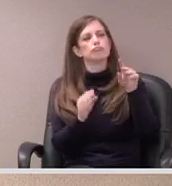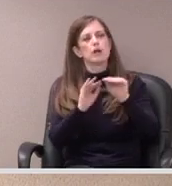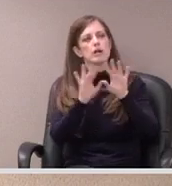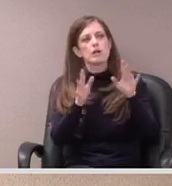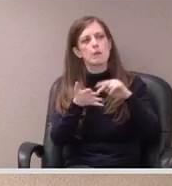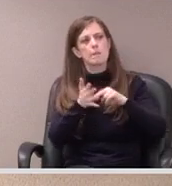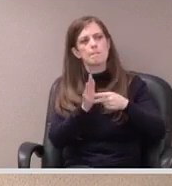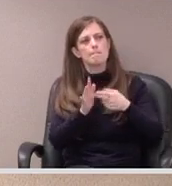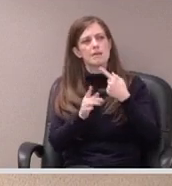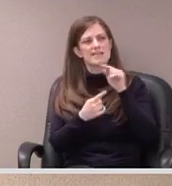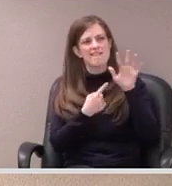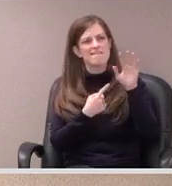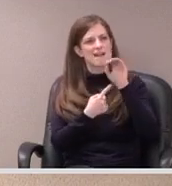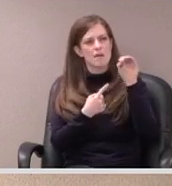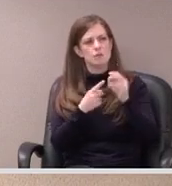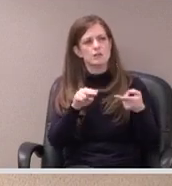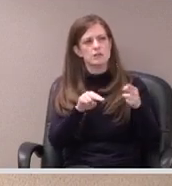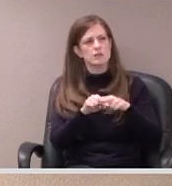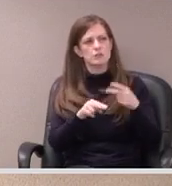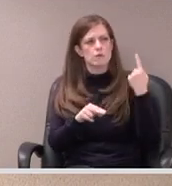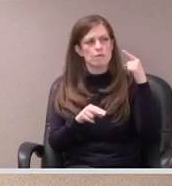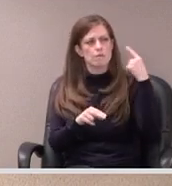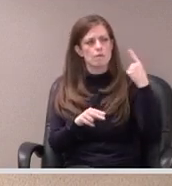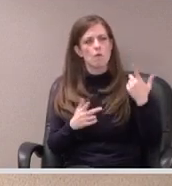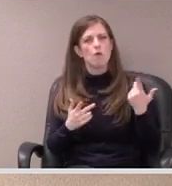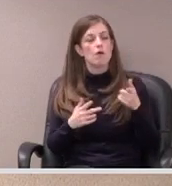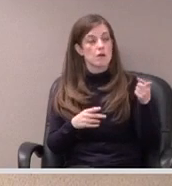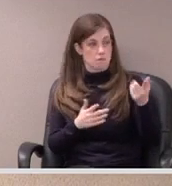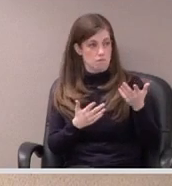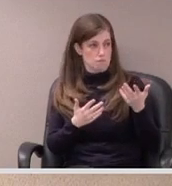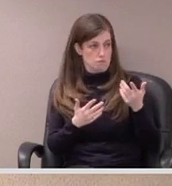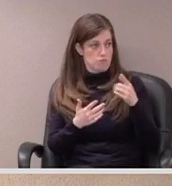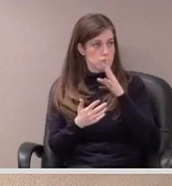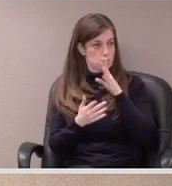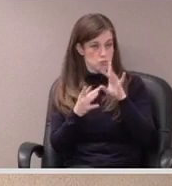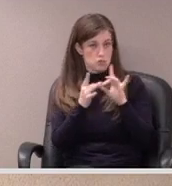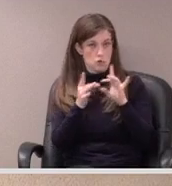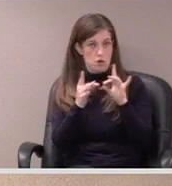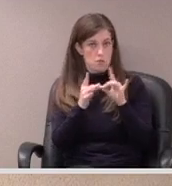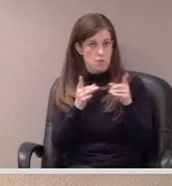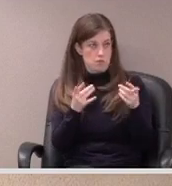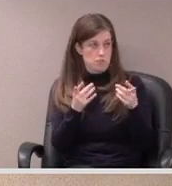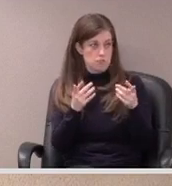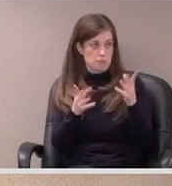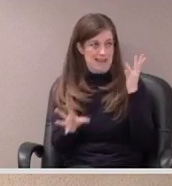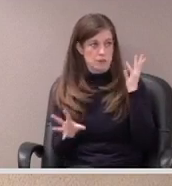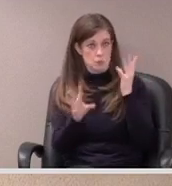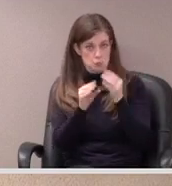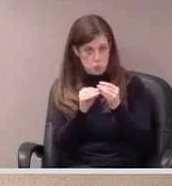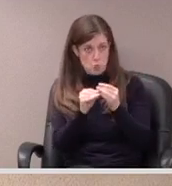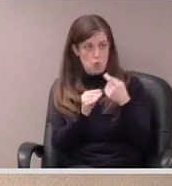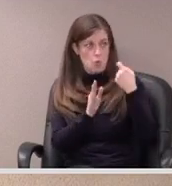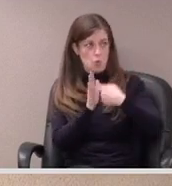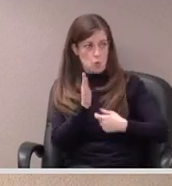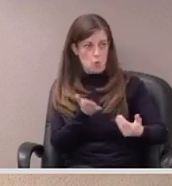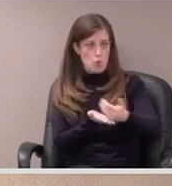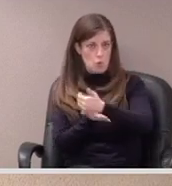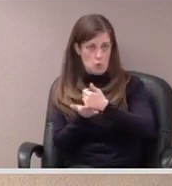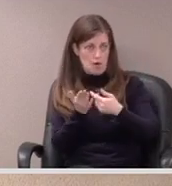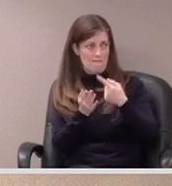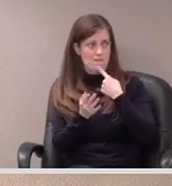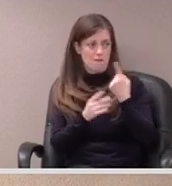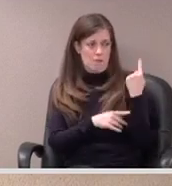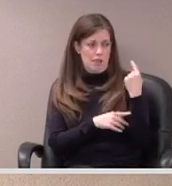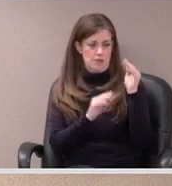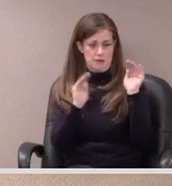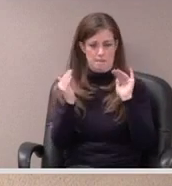that 5% increase was, if you were talking about in total revenue from last year to